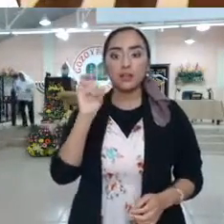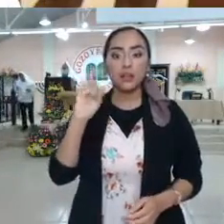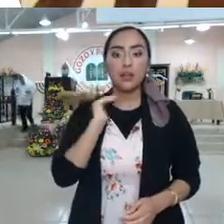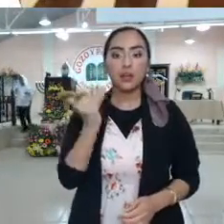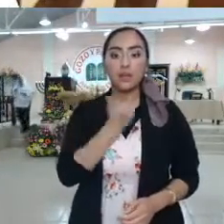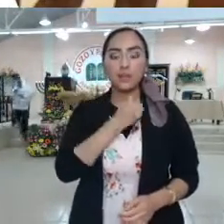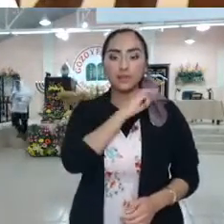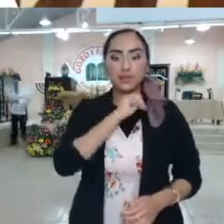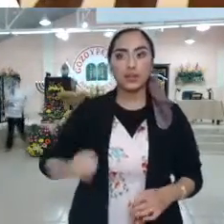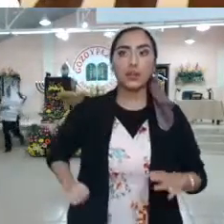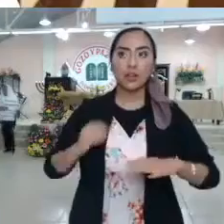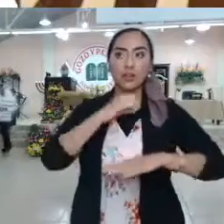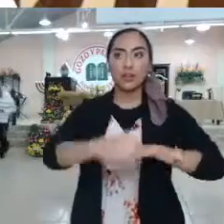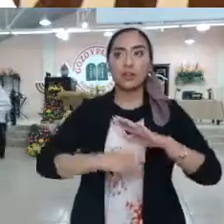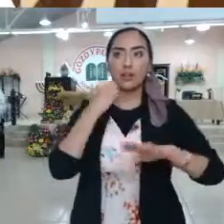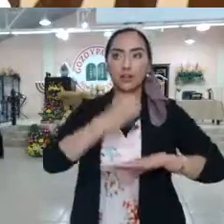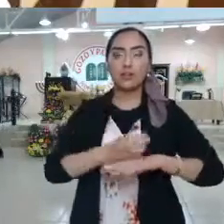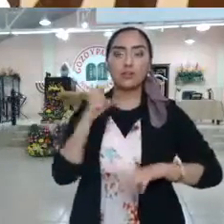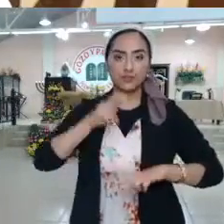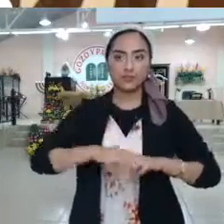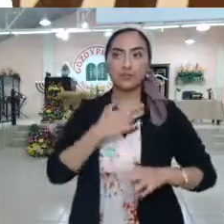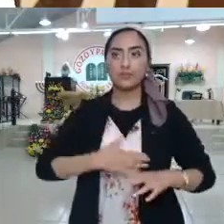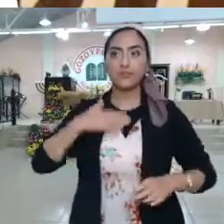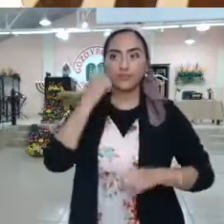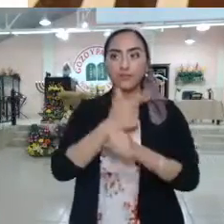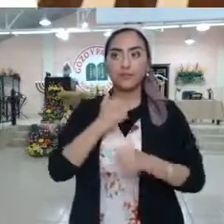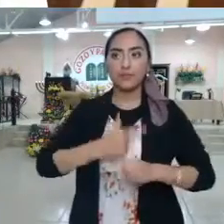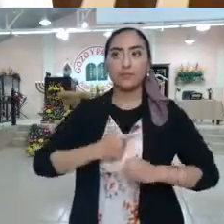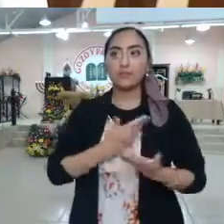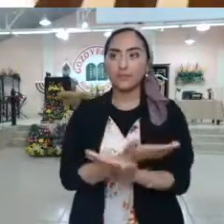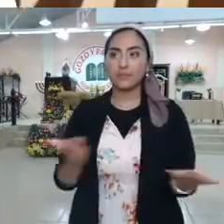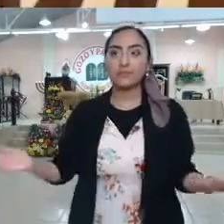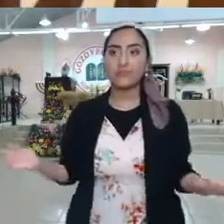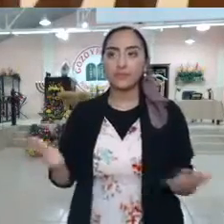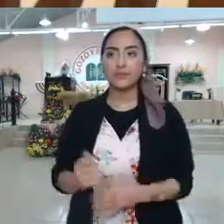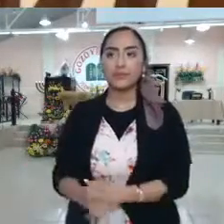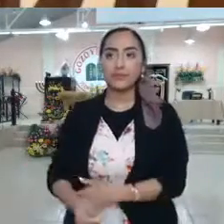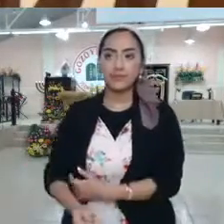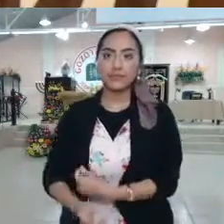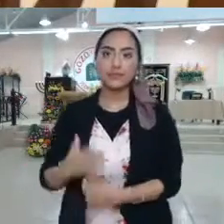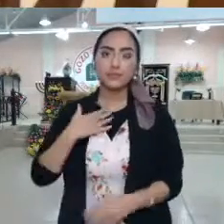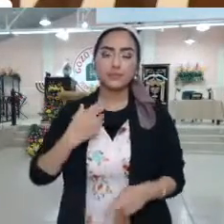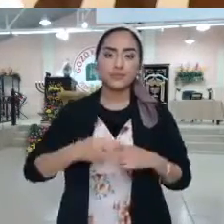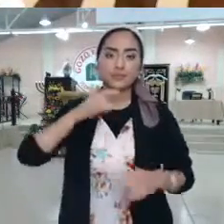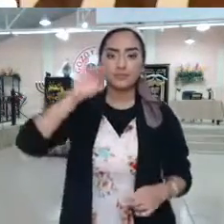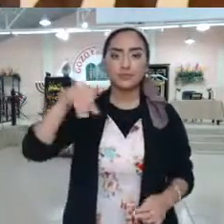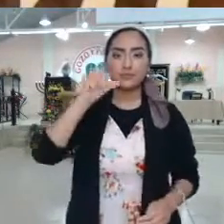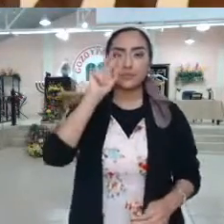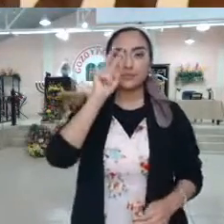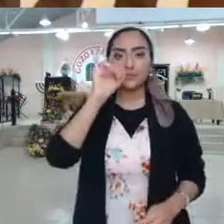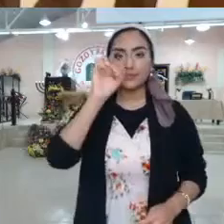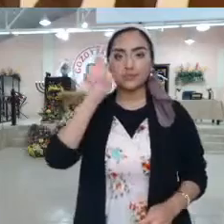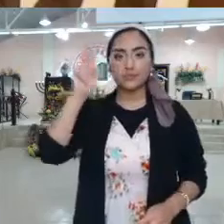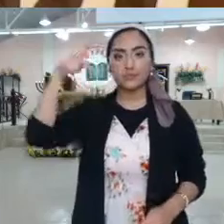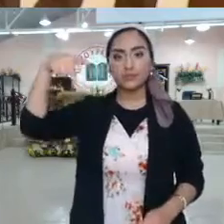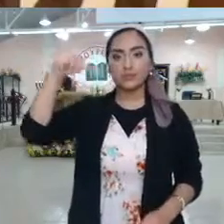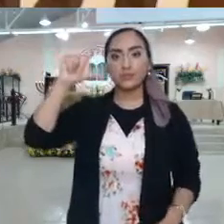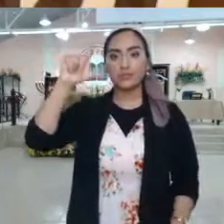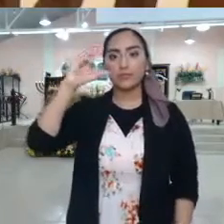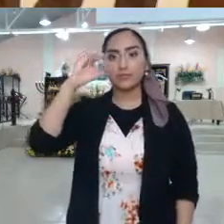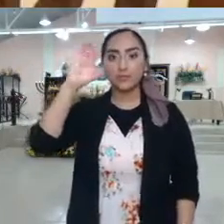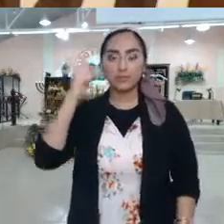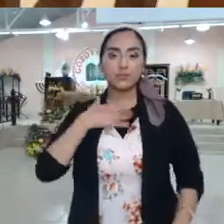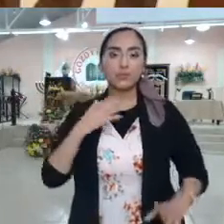our Messiah. Amen. Amen. Please take a seat, beloved brothers and sisters. Your servant, Dr. Javier